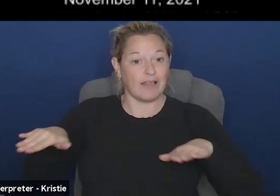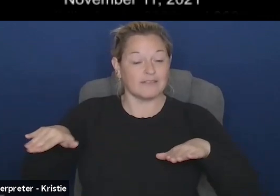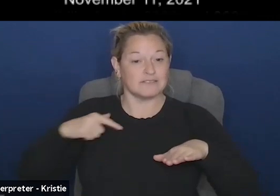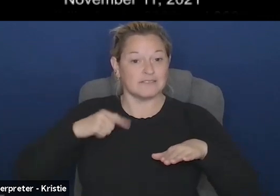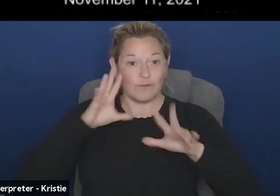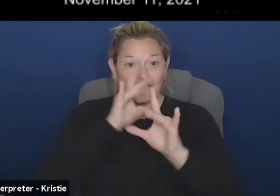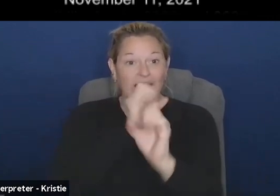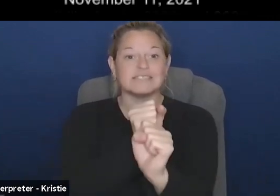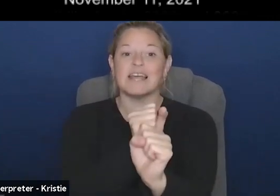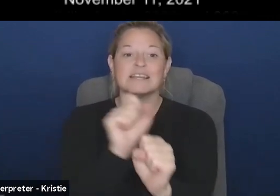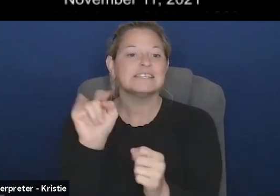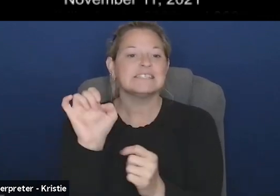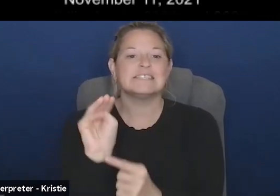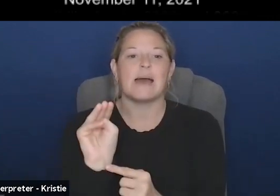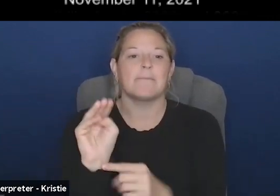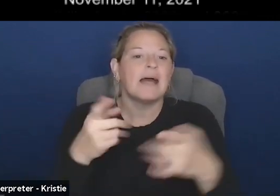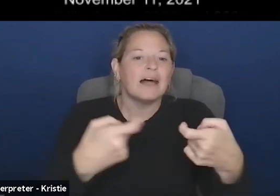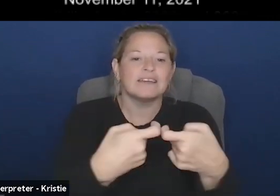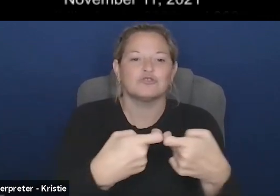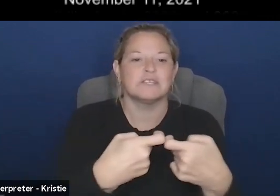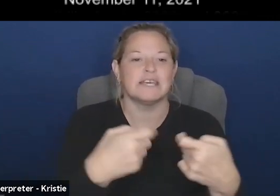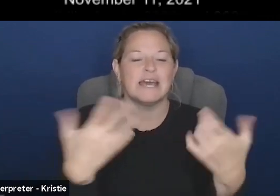and electricity and electronics and